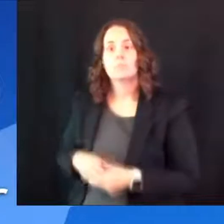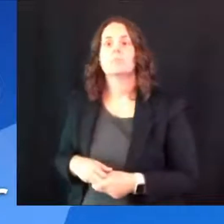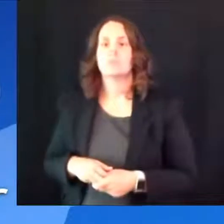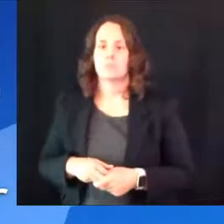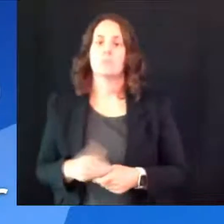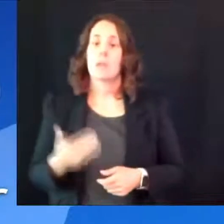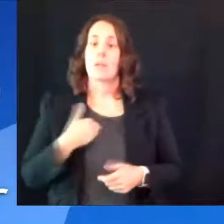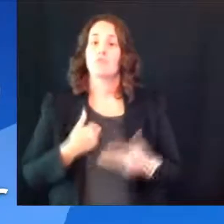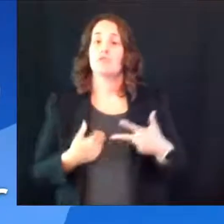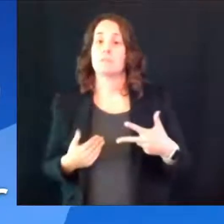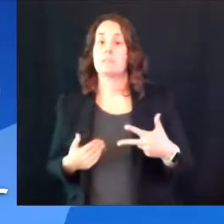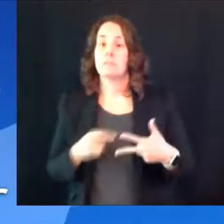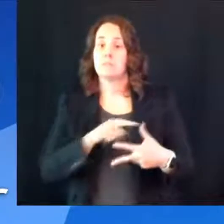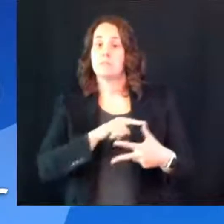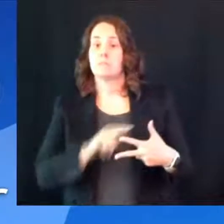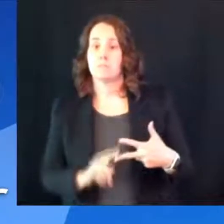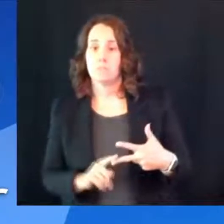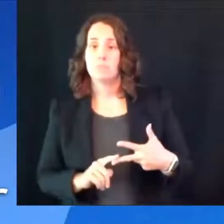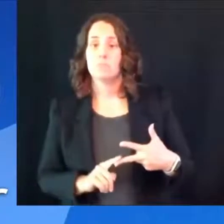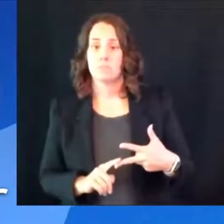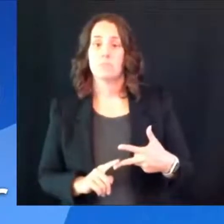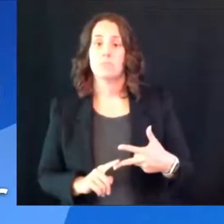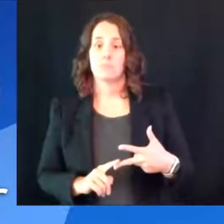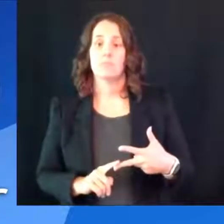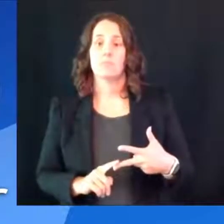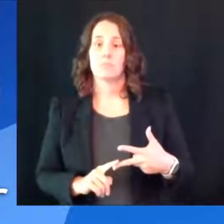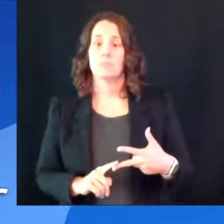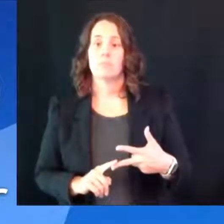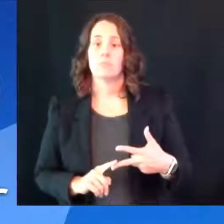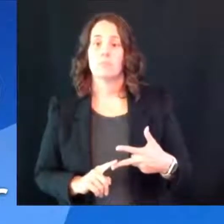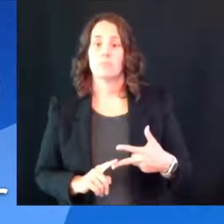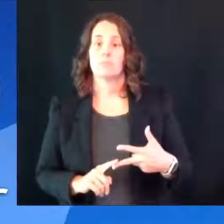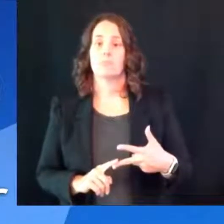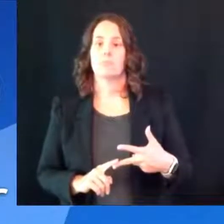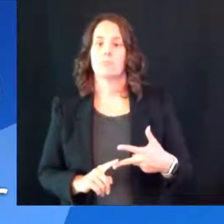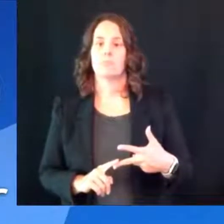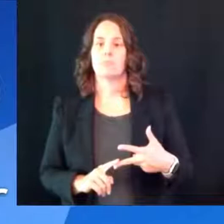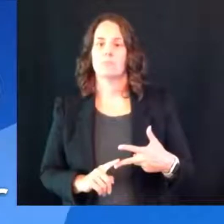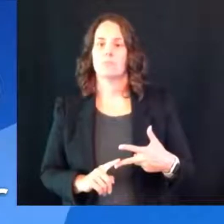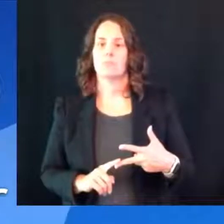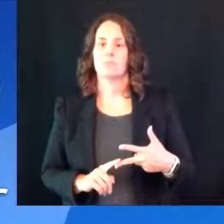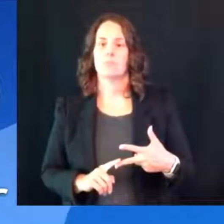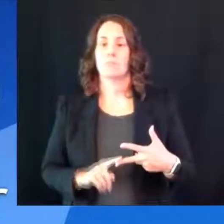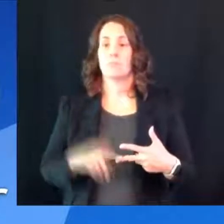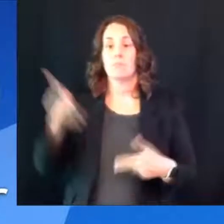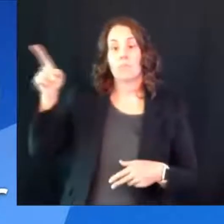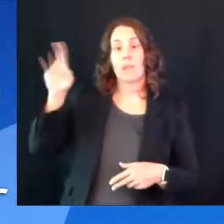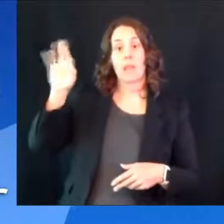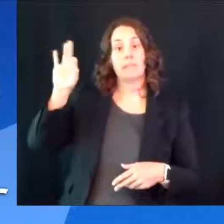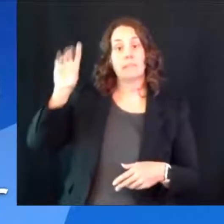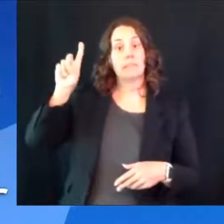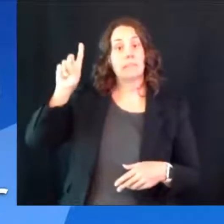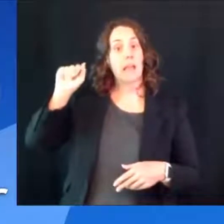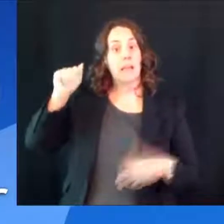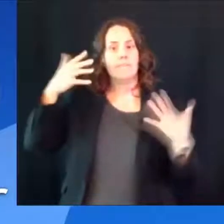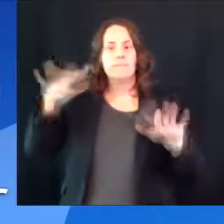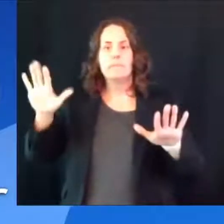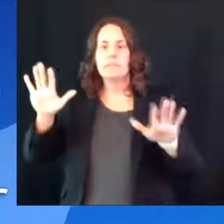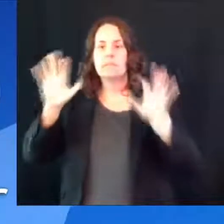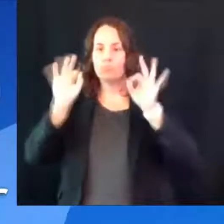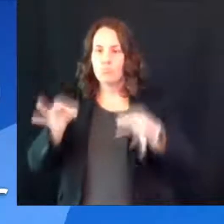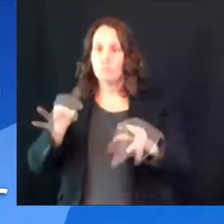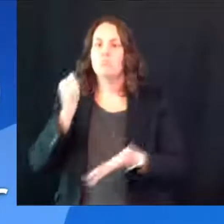the FDA. And one of them I heard you mention is remdesivir. That's an antiviral drug. Another one is dexamethasone, which is